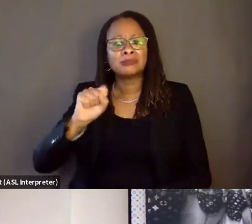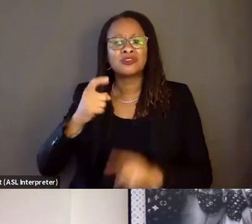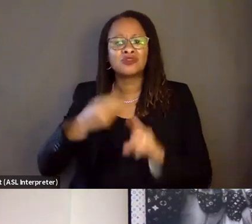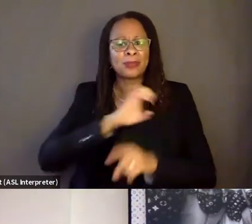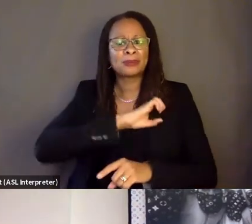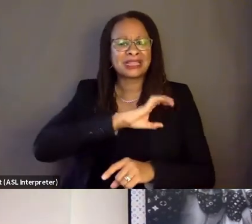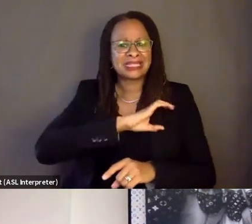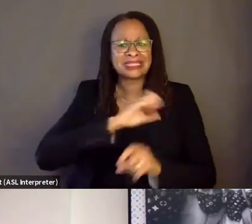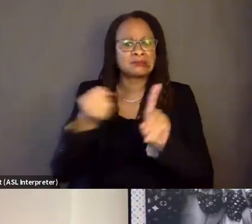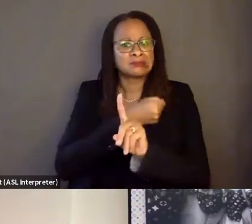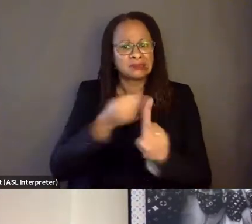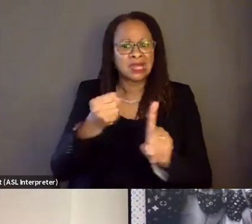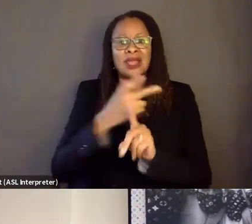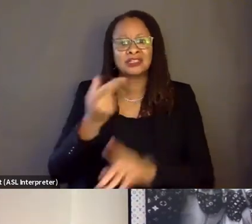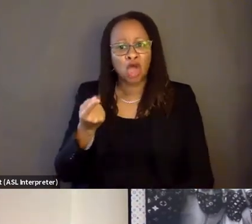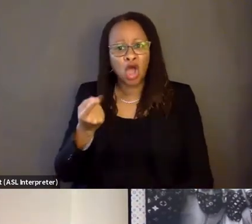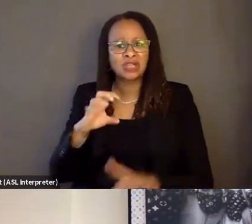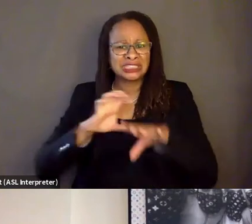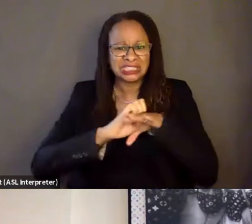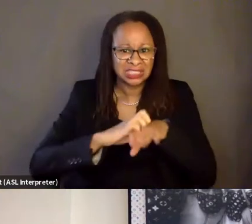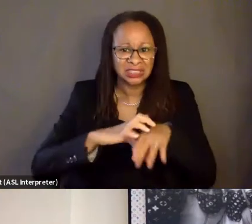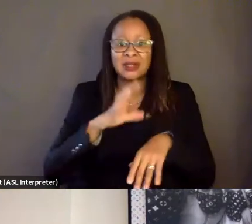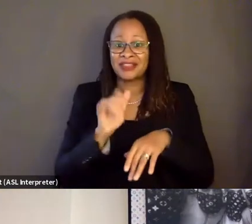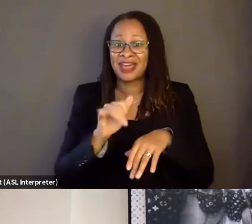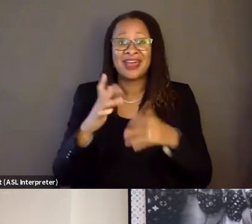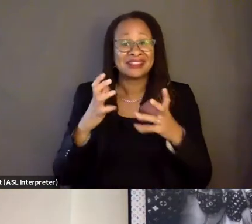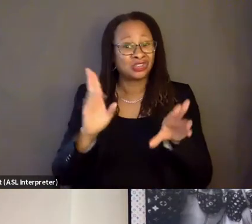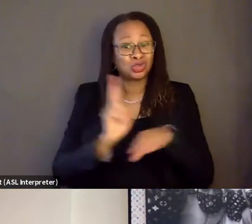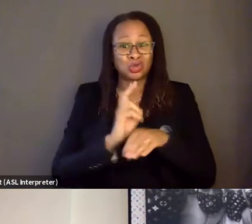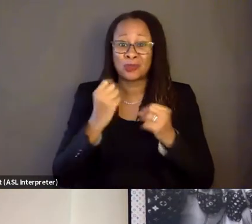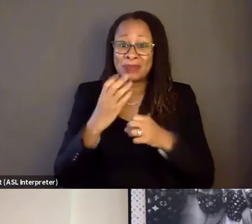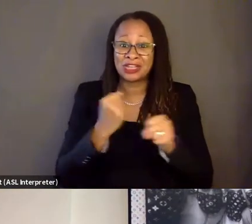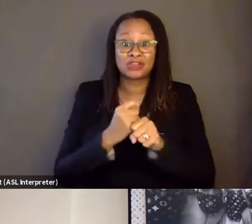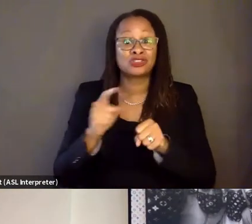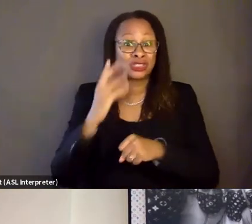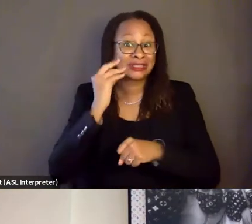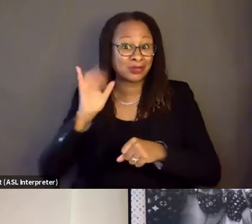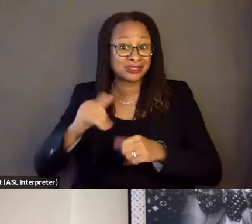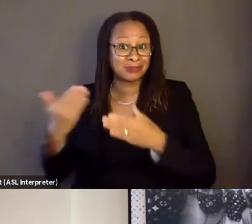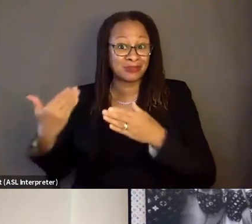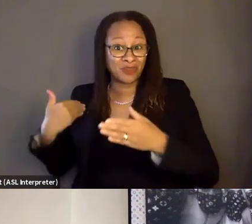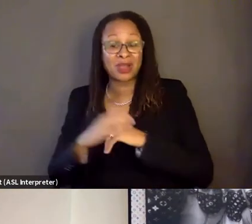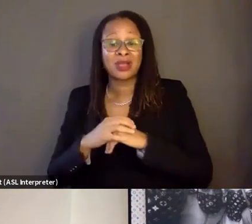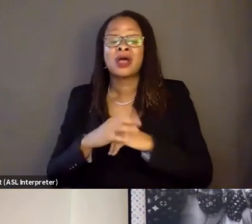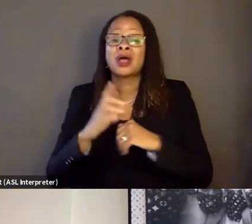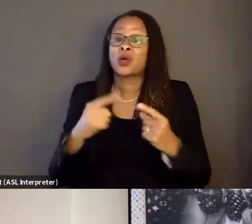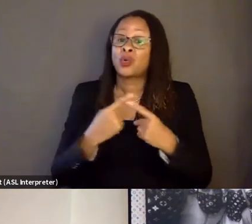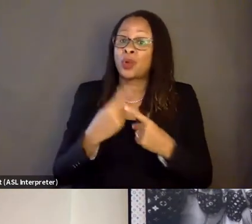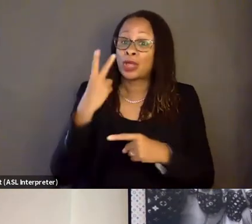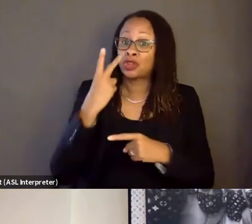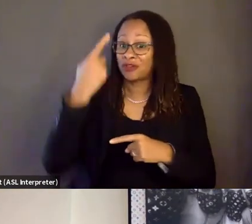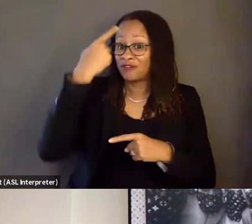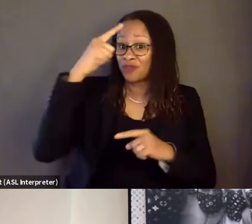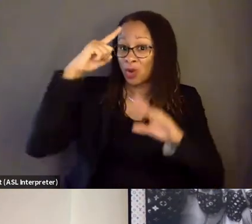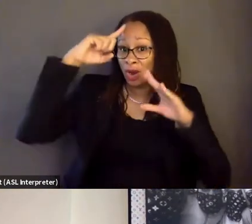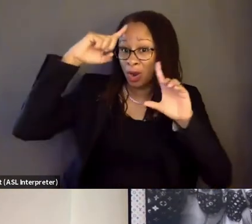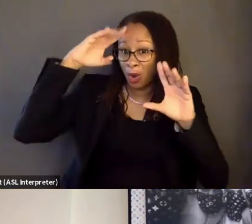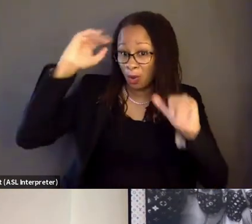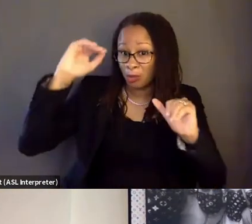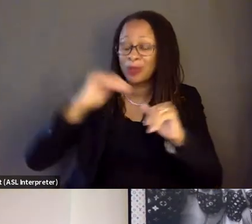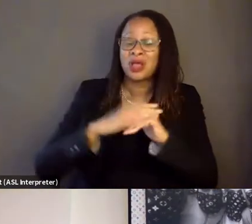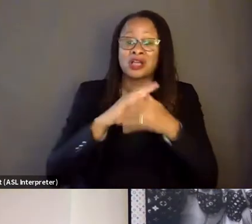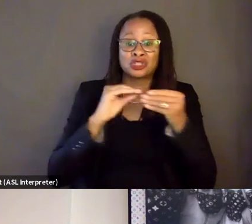been used for decades to keep people from the polls. And I guess when we look for hope, you know, the story of Stacey and